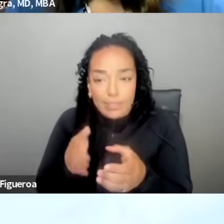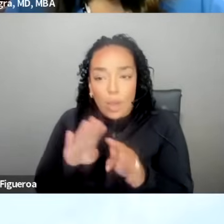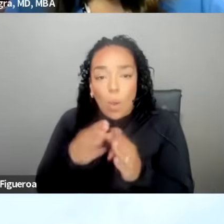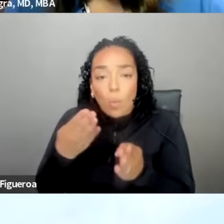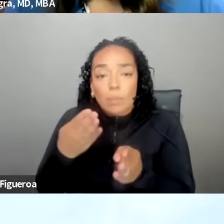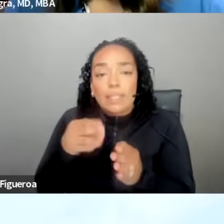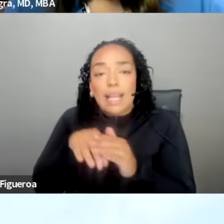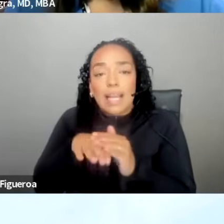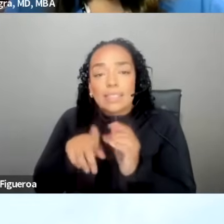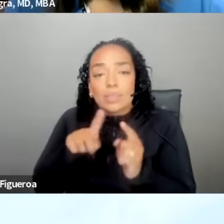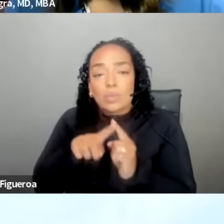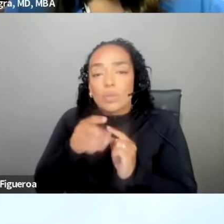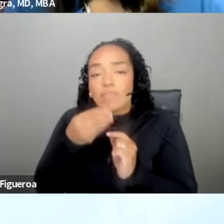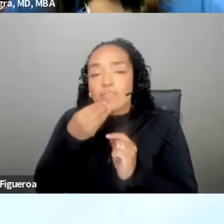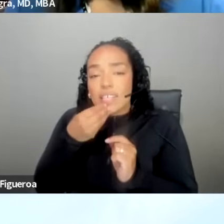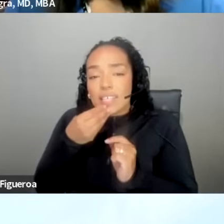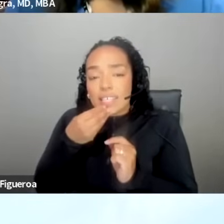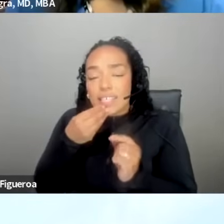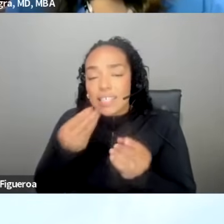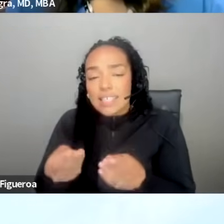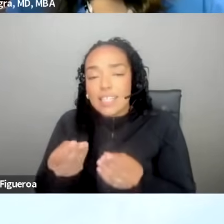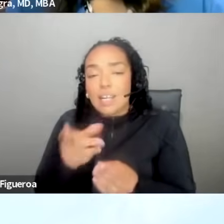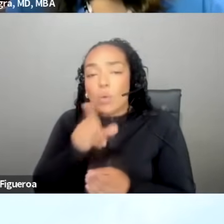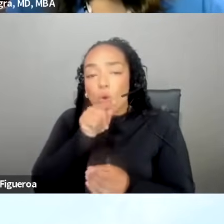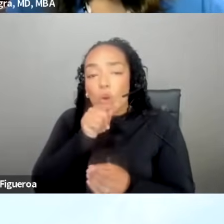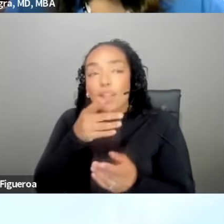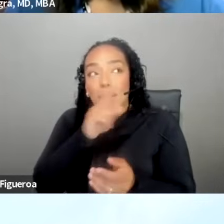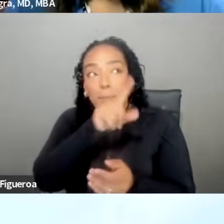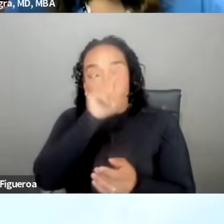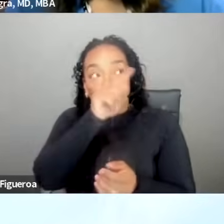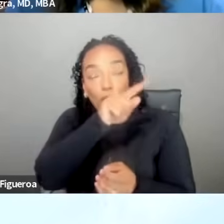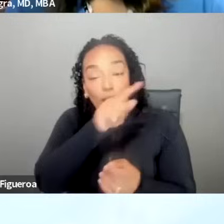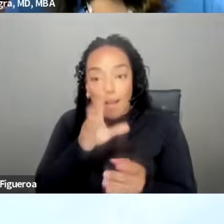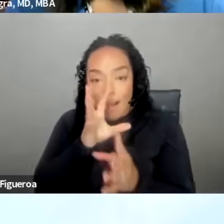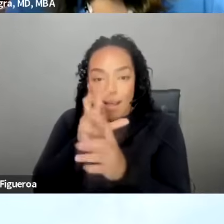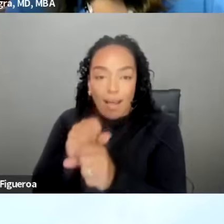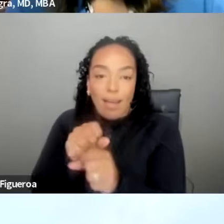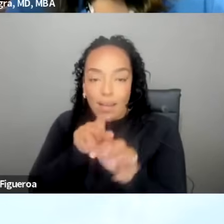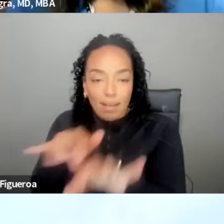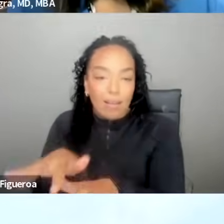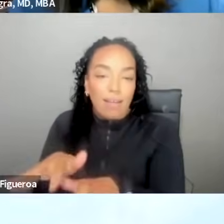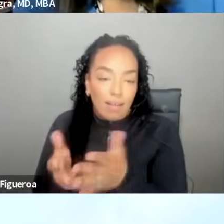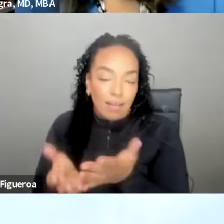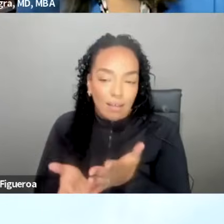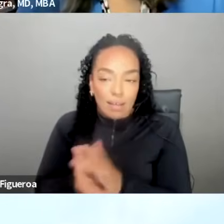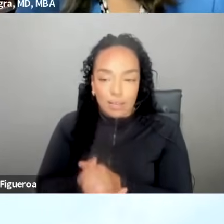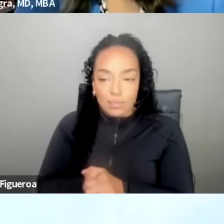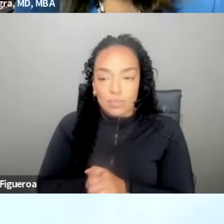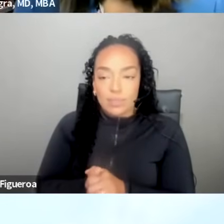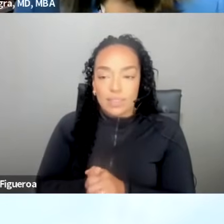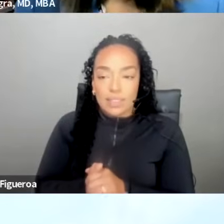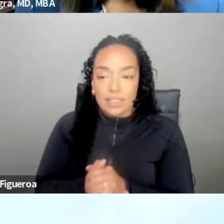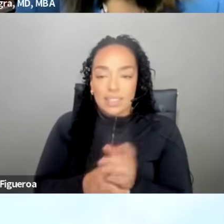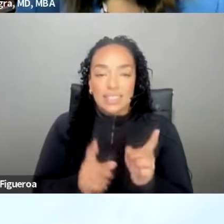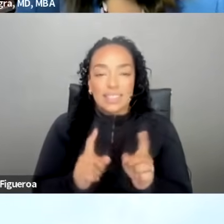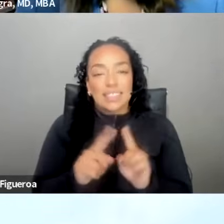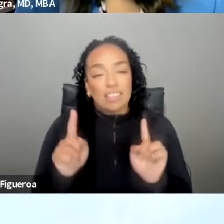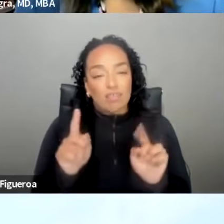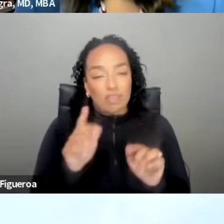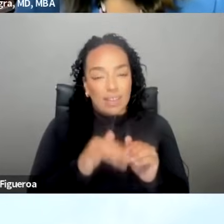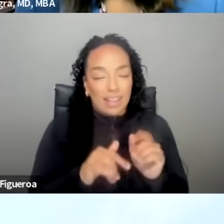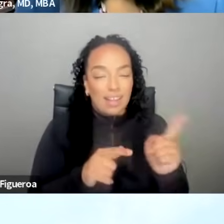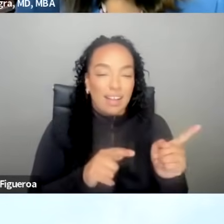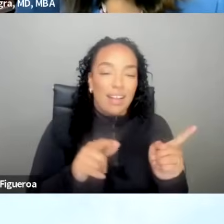and water that might attract the birds, less so in a cow-calf operation where the cattle are more spread out and there isn't